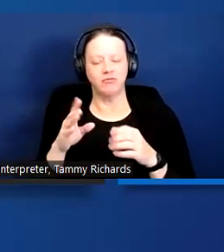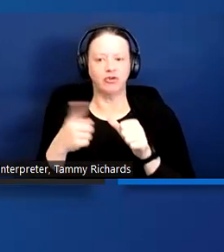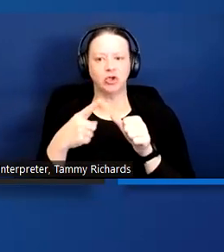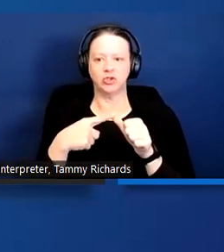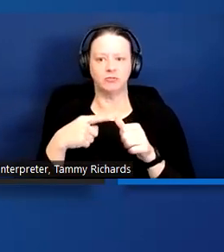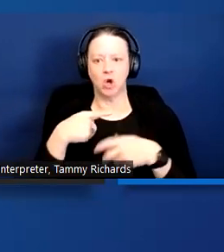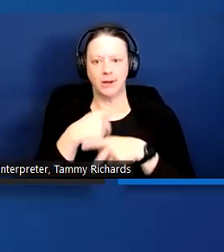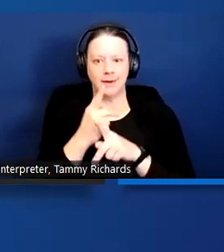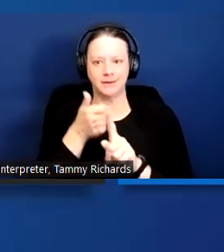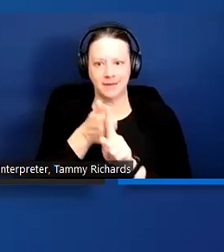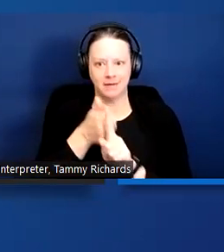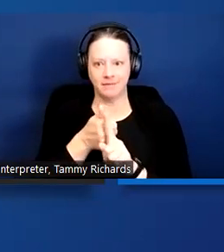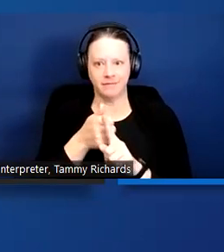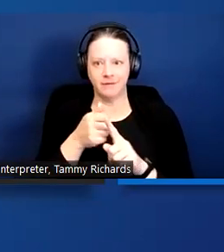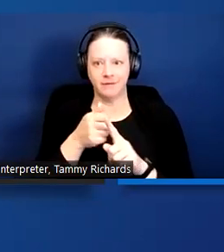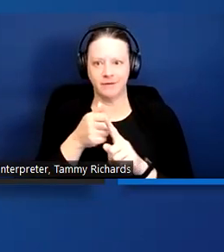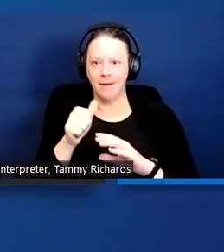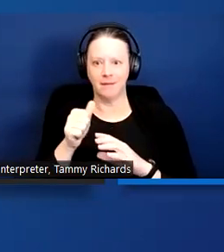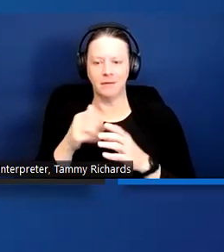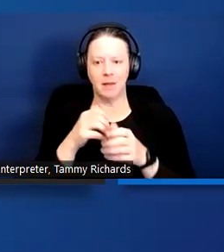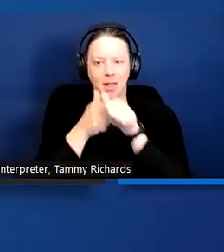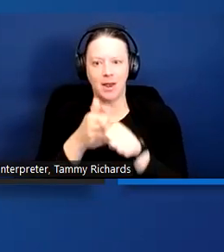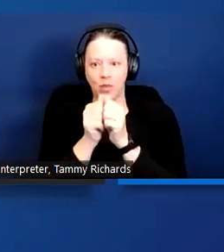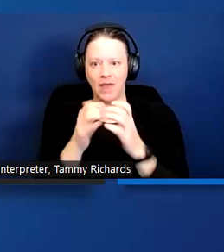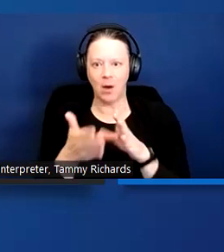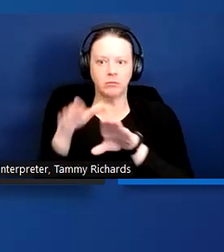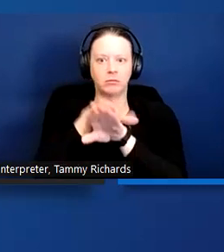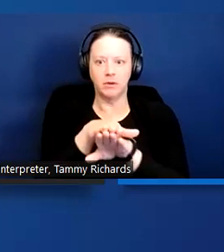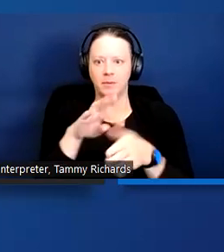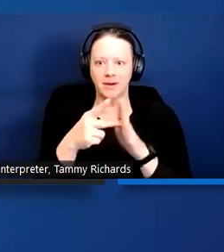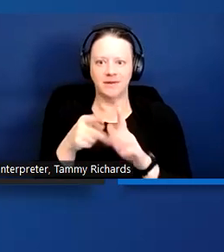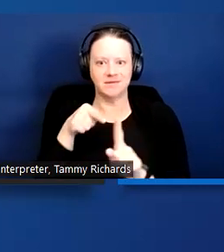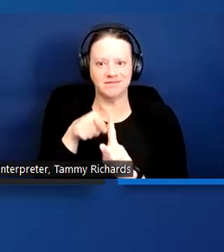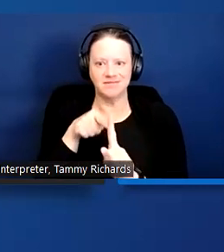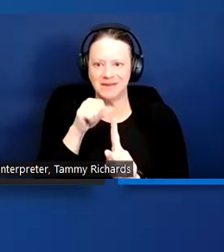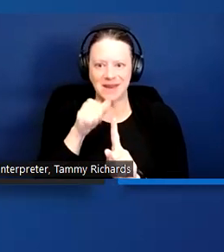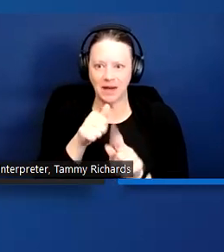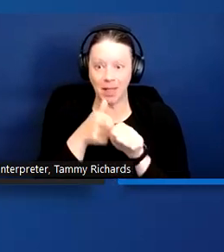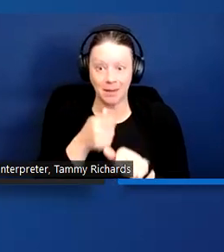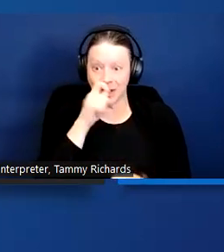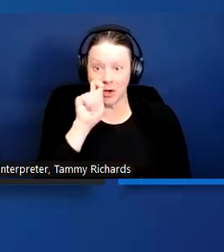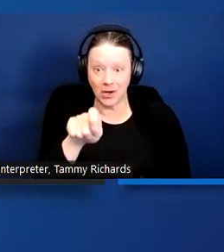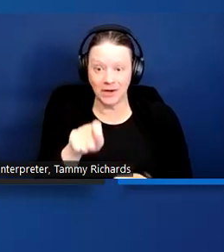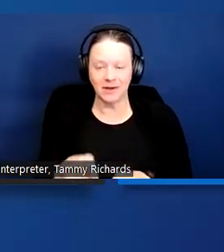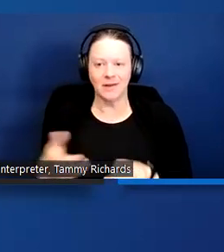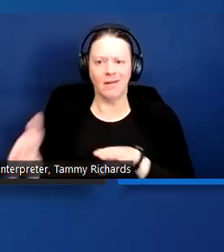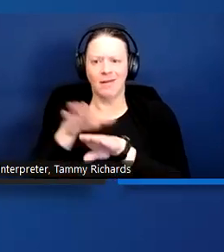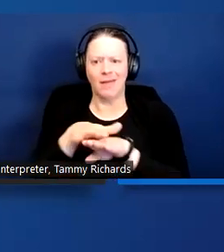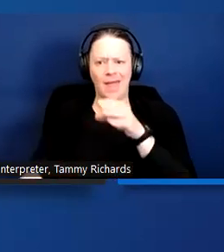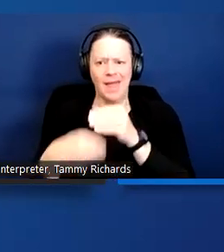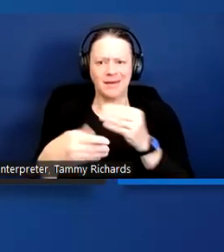is not considered compliant. So that kind of consideration is that it's not actually solving your problem, especially if a court